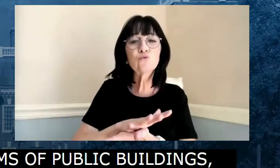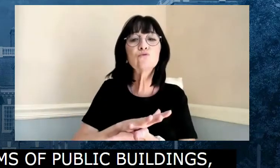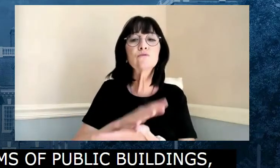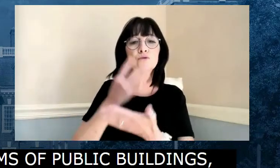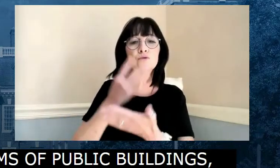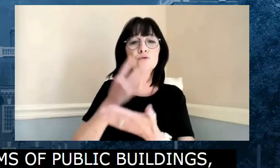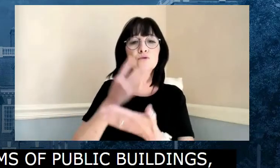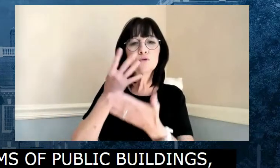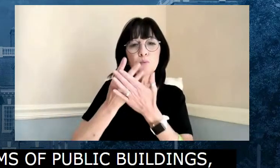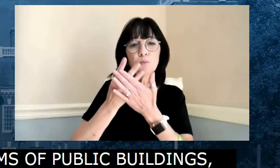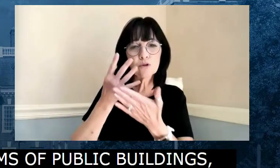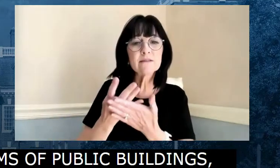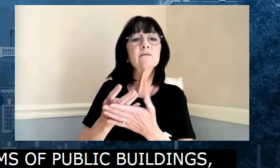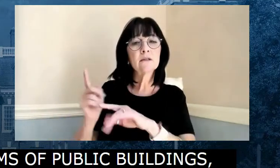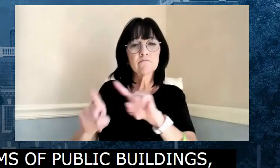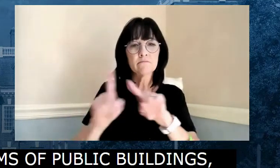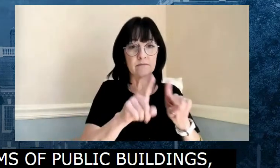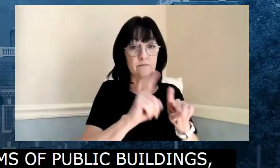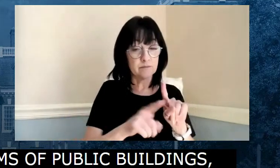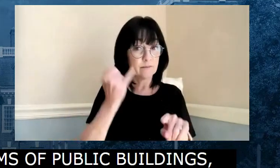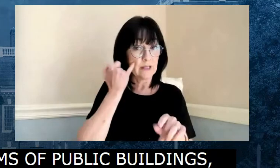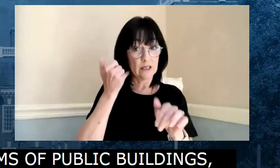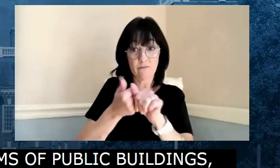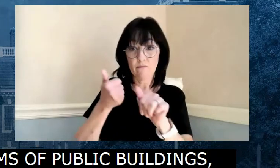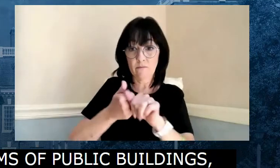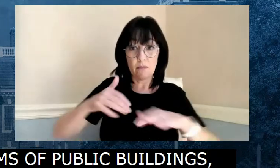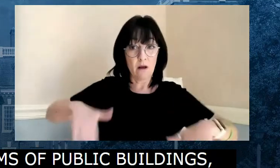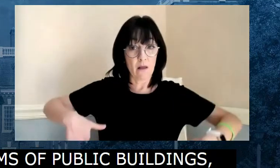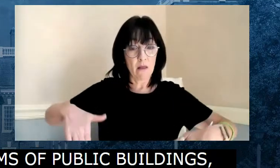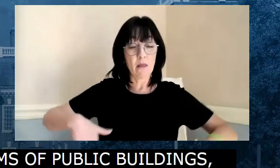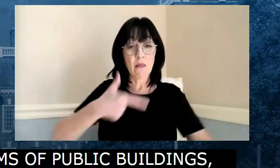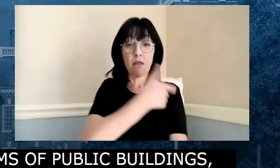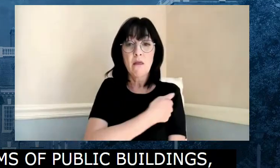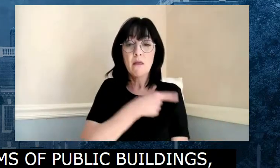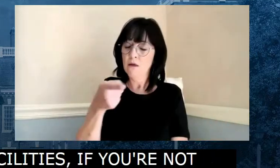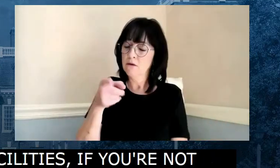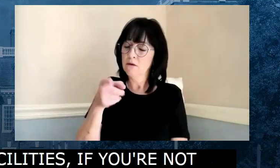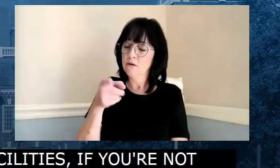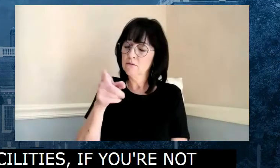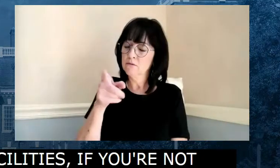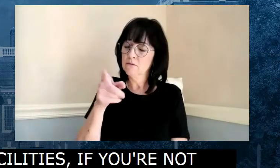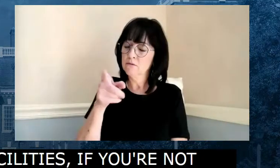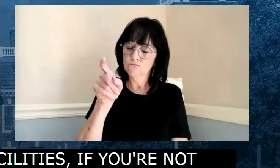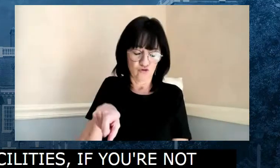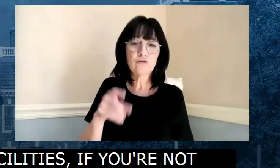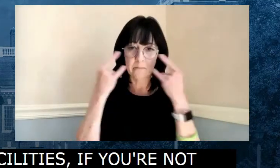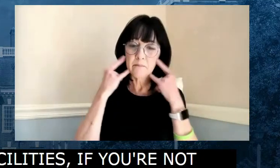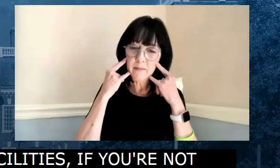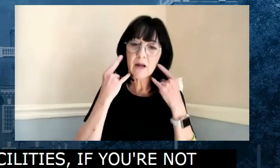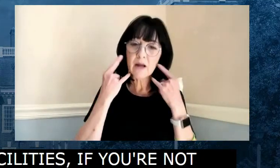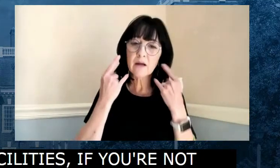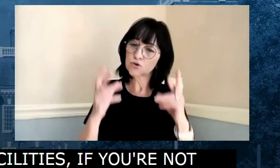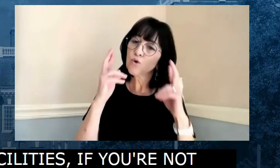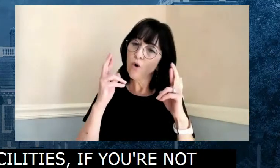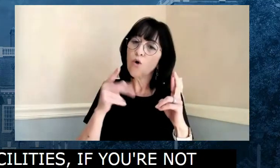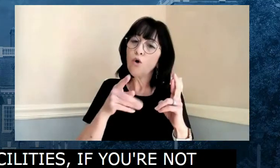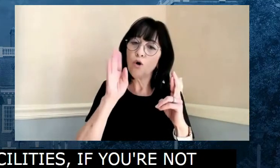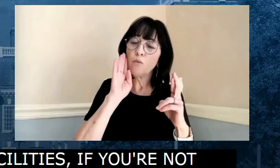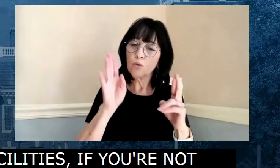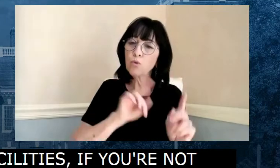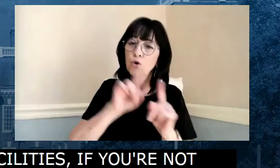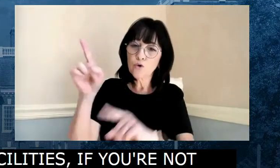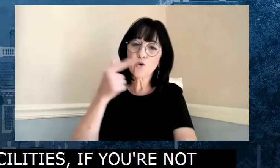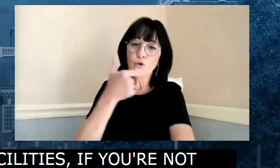not vaccinated, you should be wearing a mask. And we hope that you will do so because you're protecting